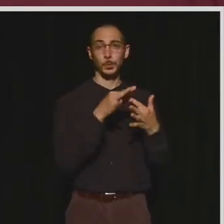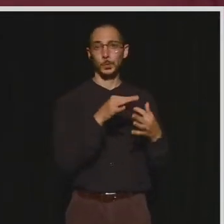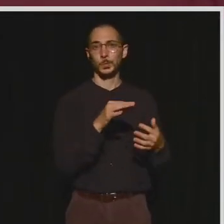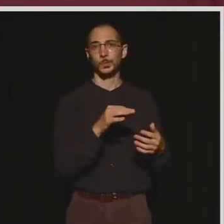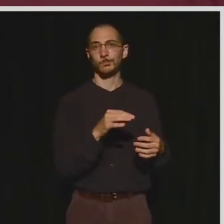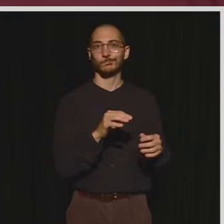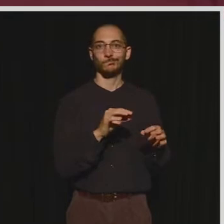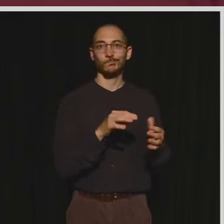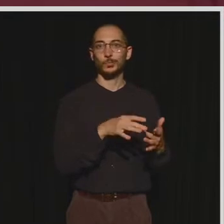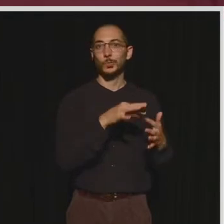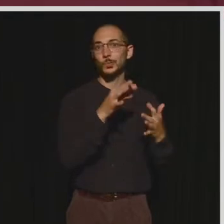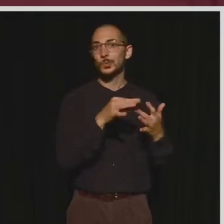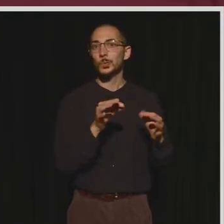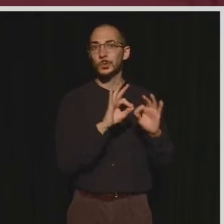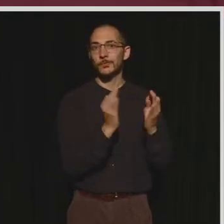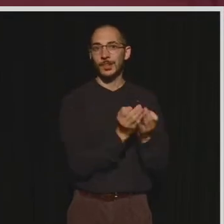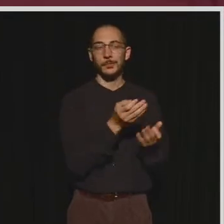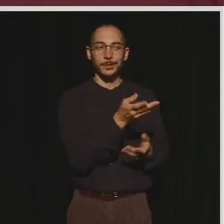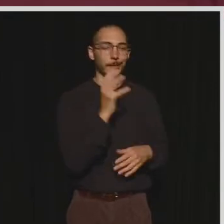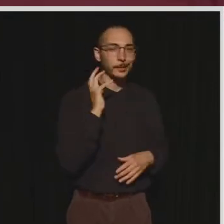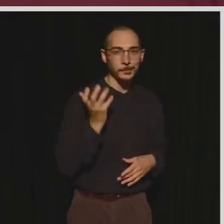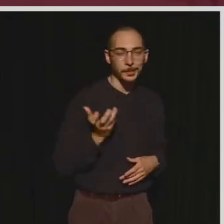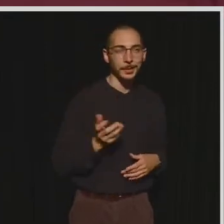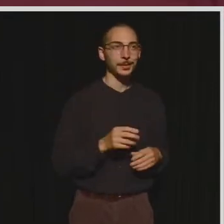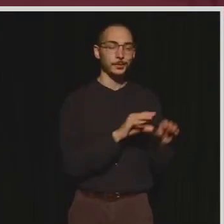see whether there was the ability to